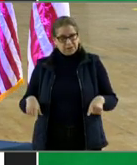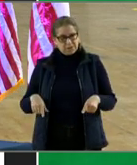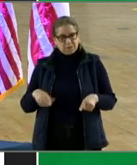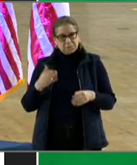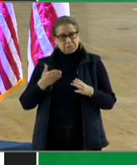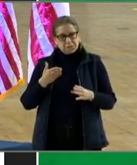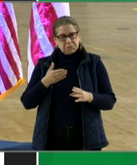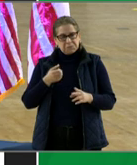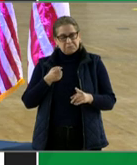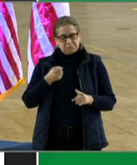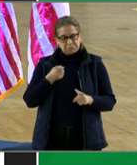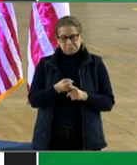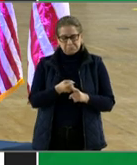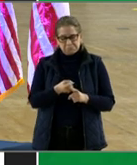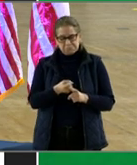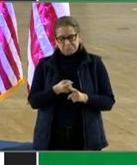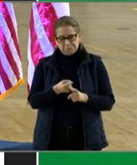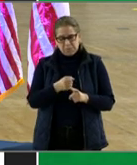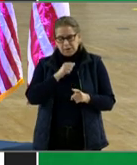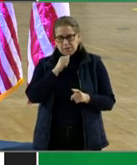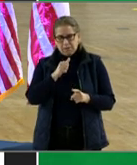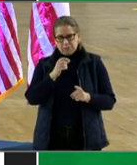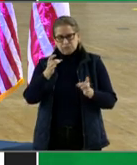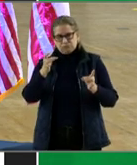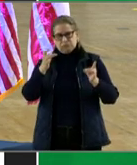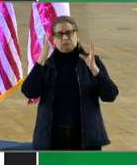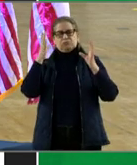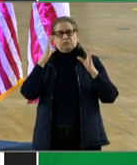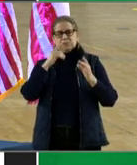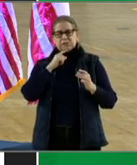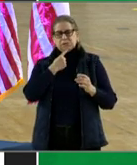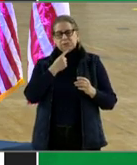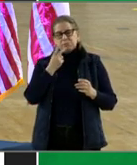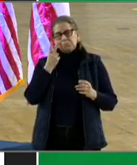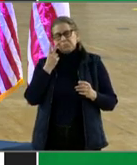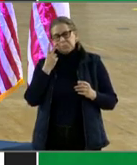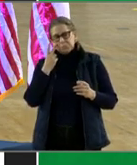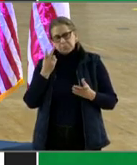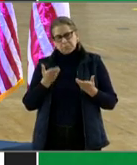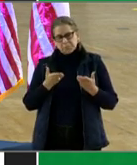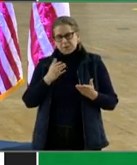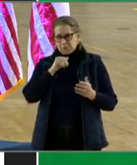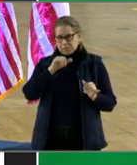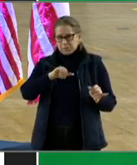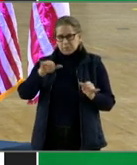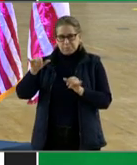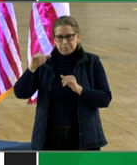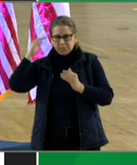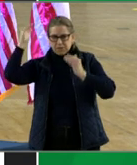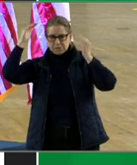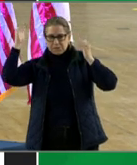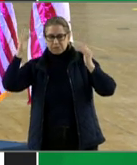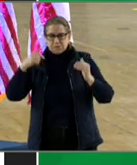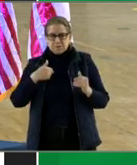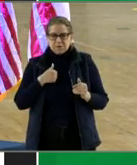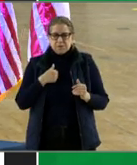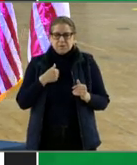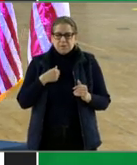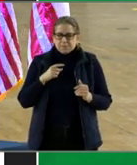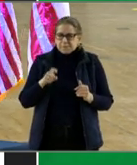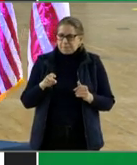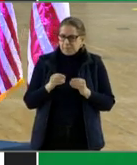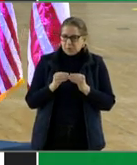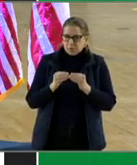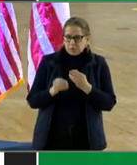that requires hospitalization. And so as the census or the need for hospitalization in a pediatric care environment